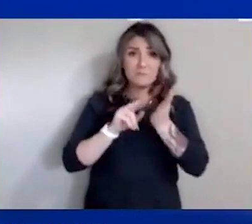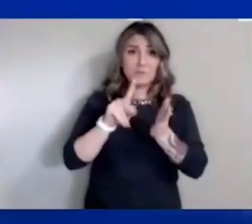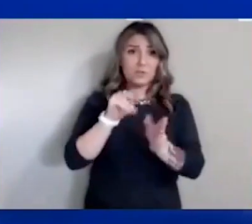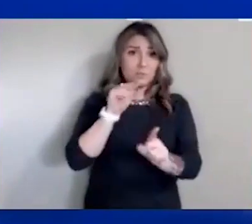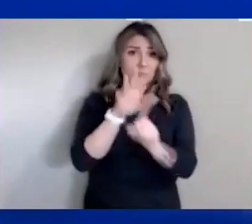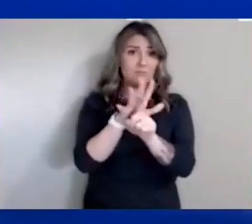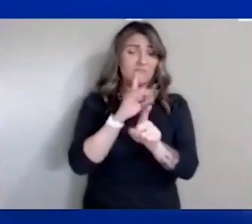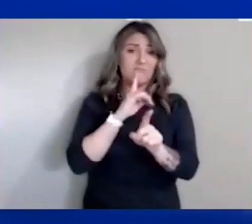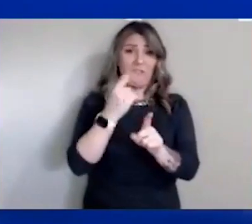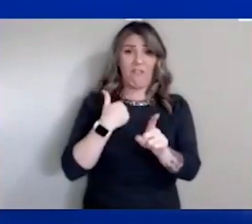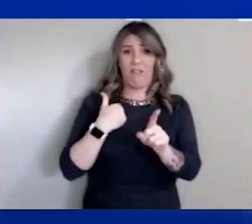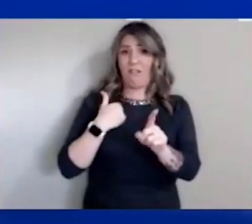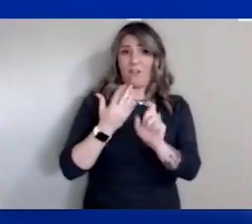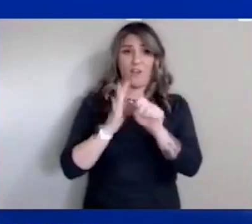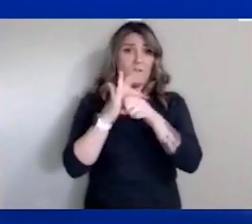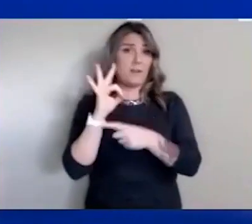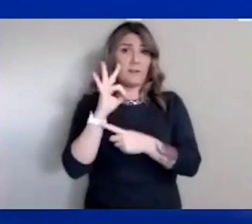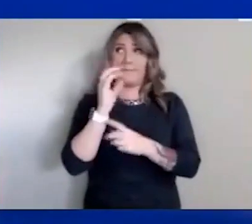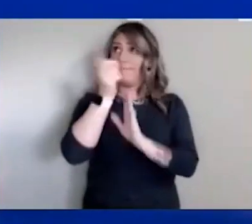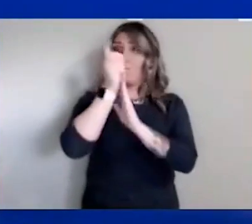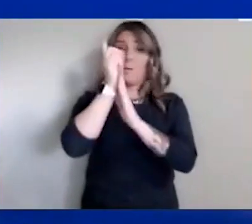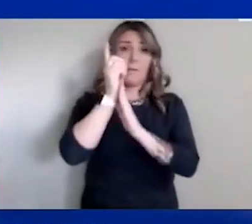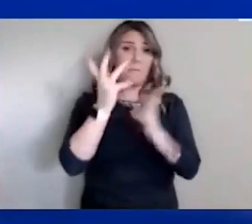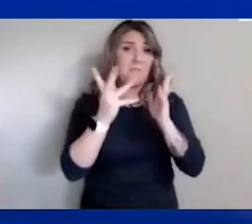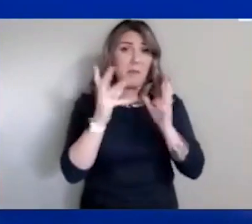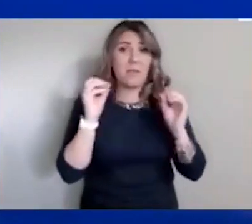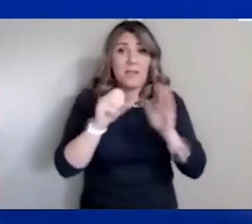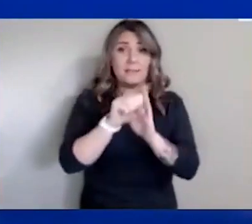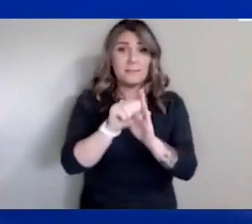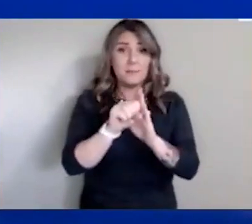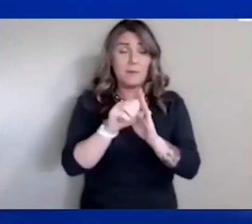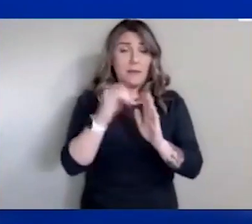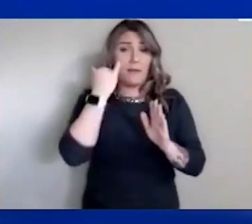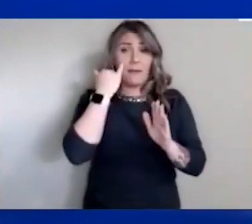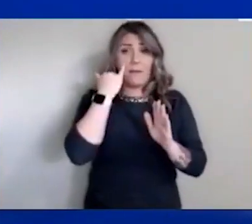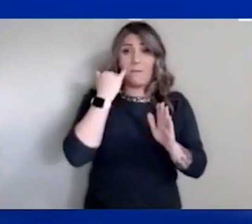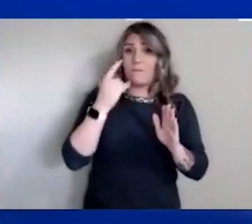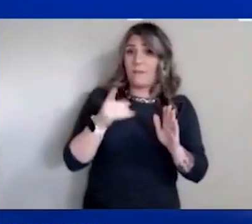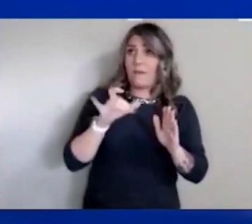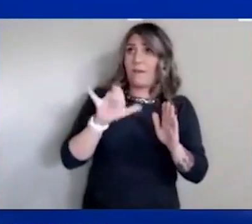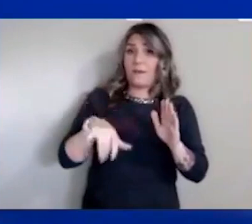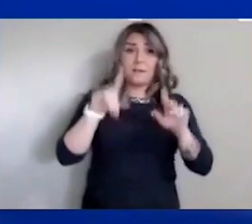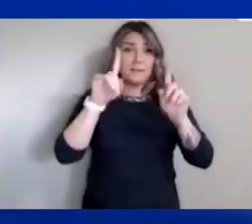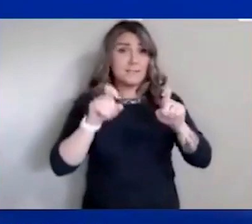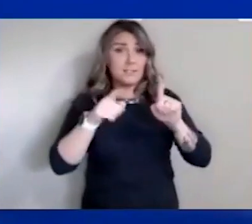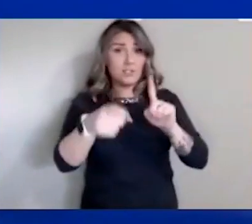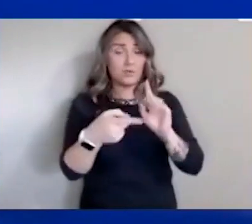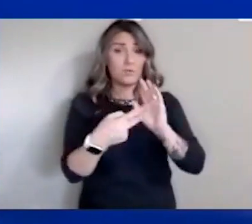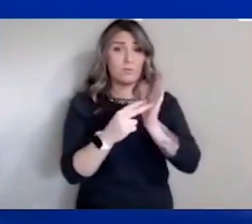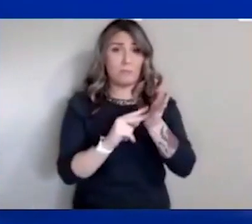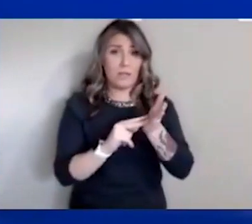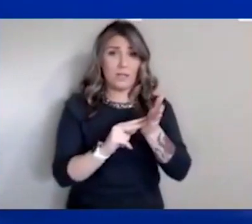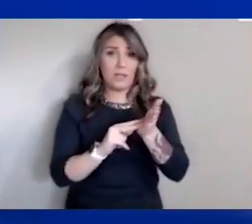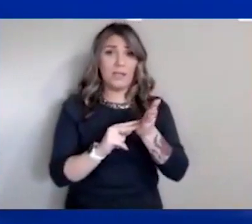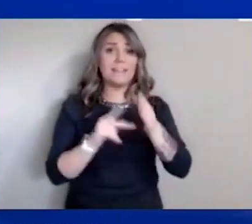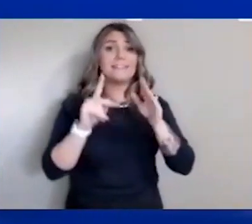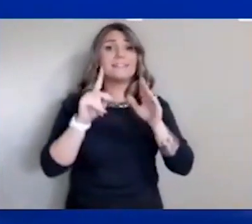point, and you may have been asymptomatic from it. If indeed the testing you're referring to is a test